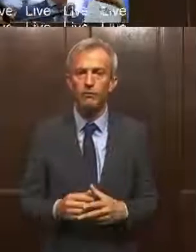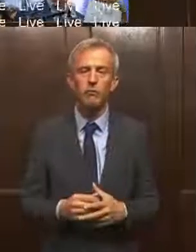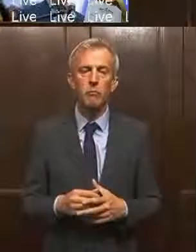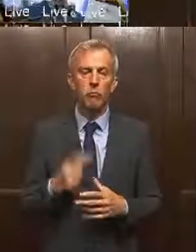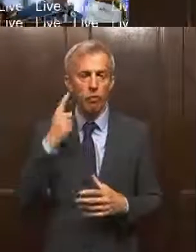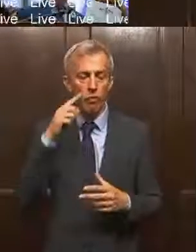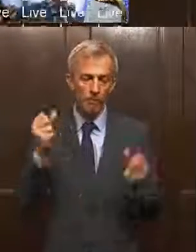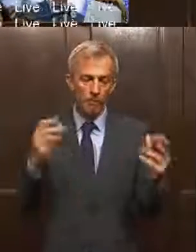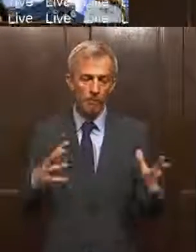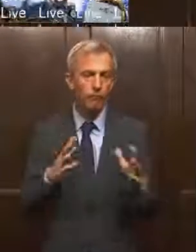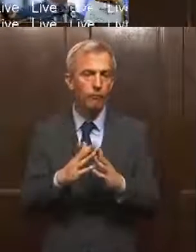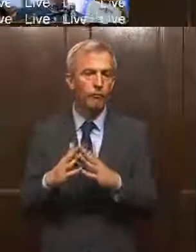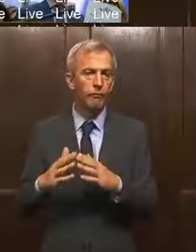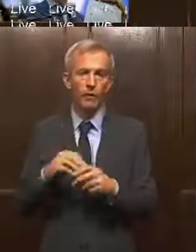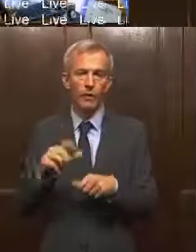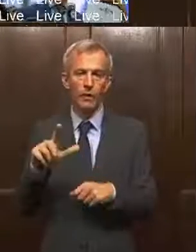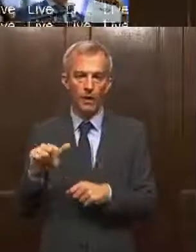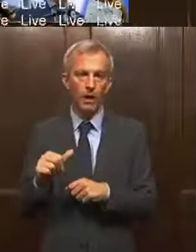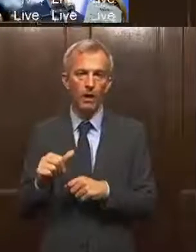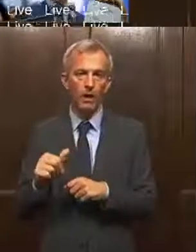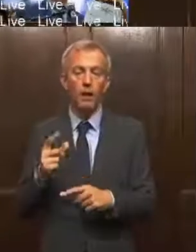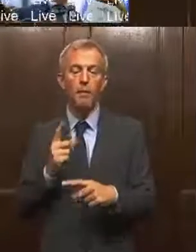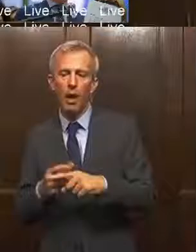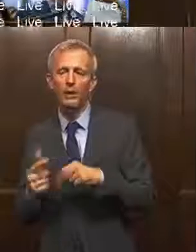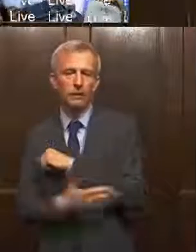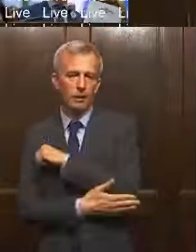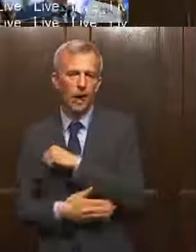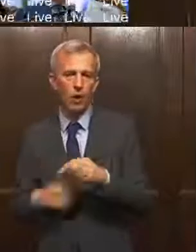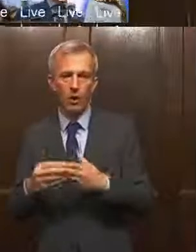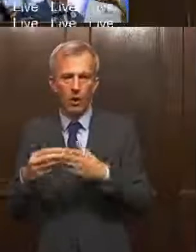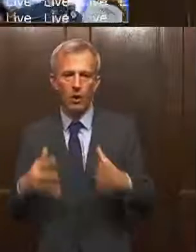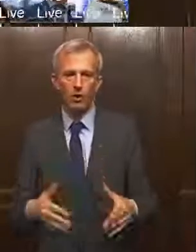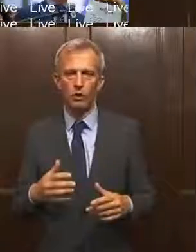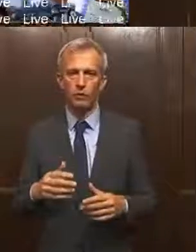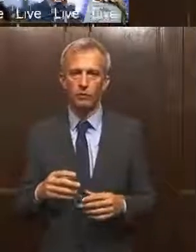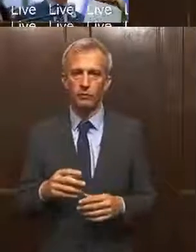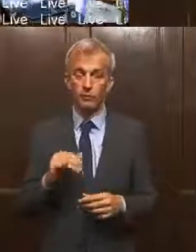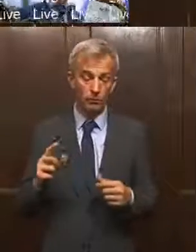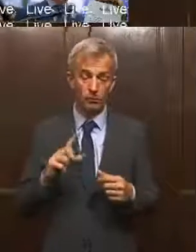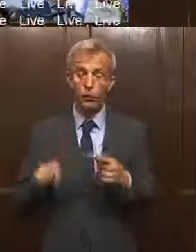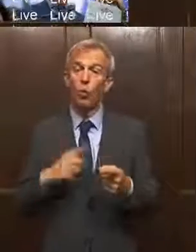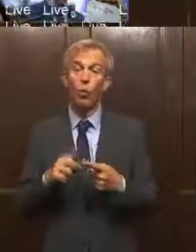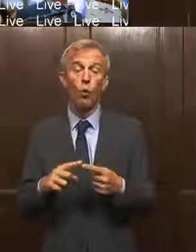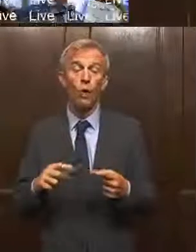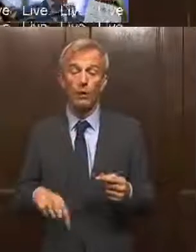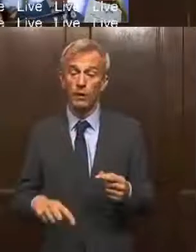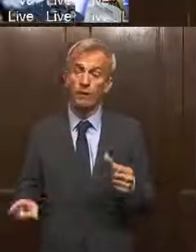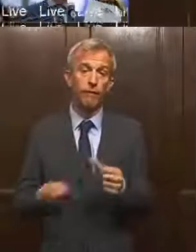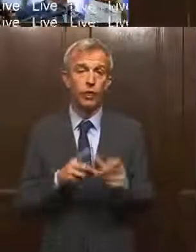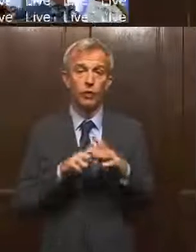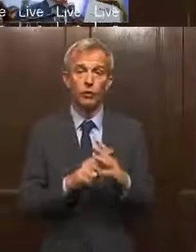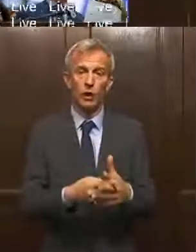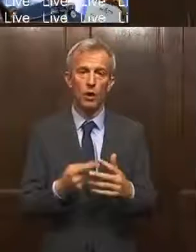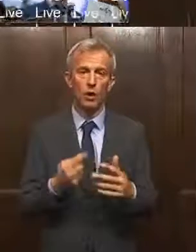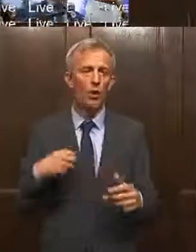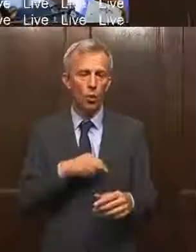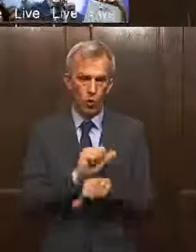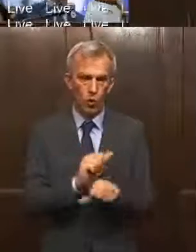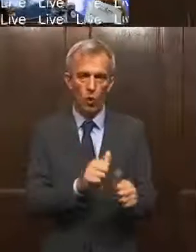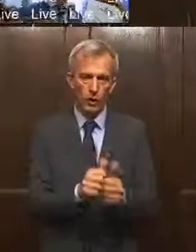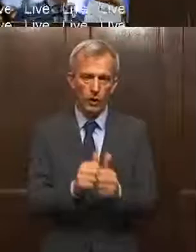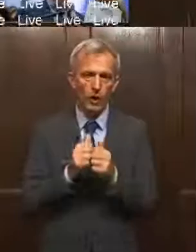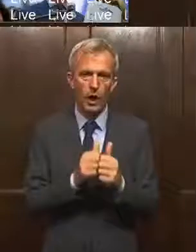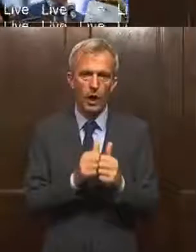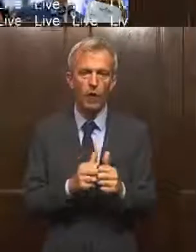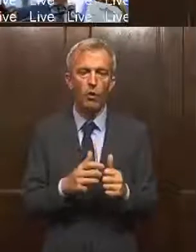many cities around here, as well as our county leaders, can stand together as we did at the outset of this and talk about how we'll take those steps together.